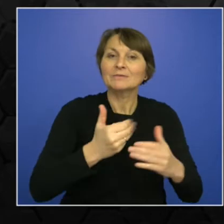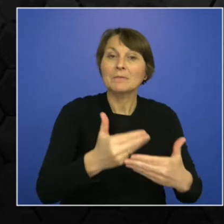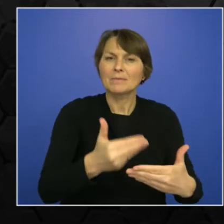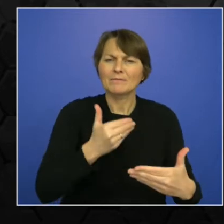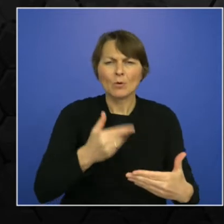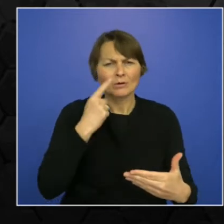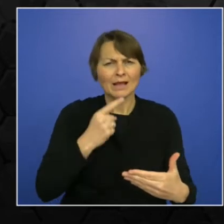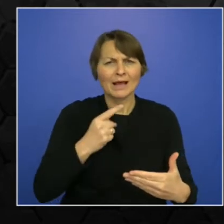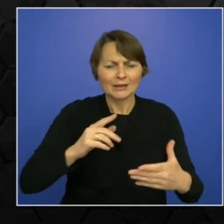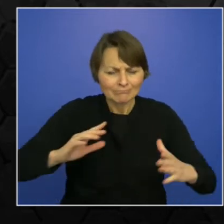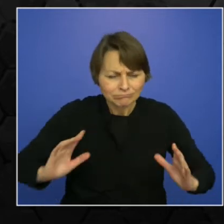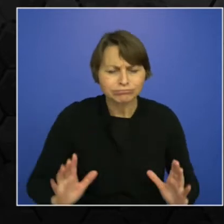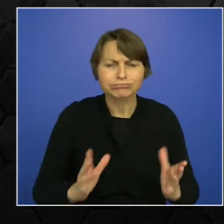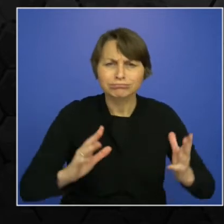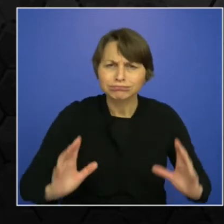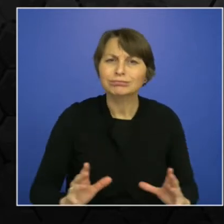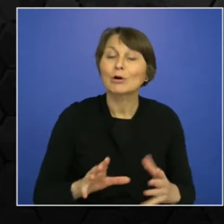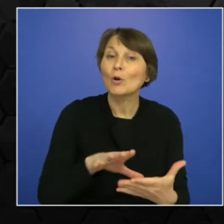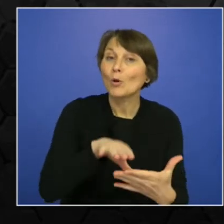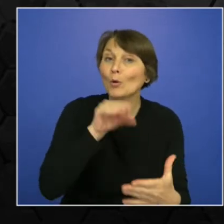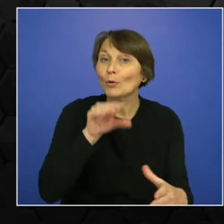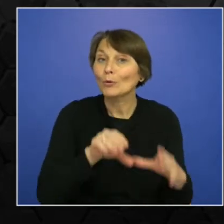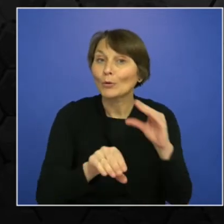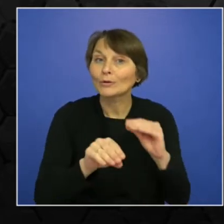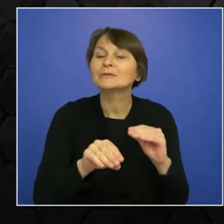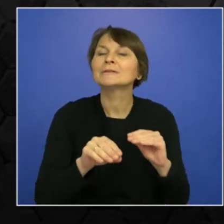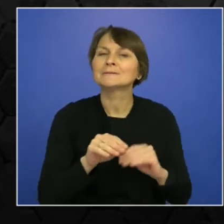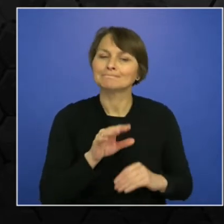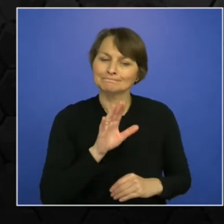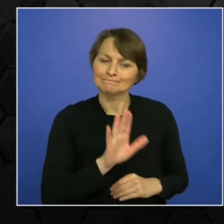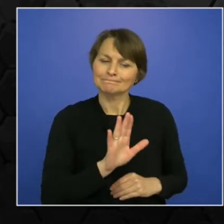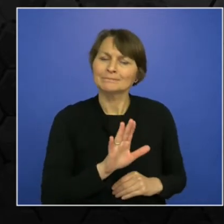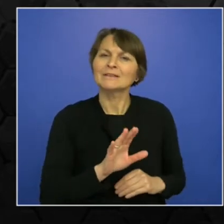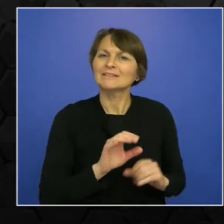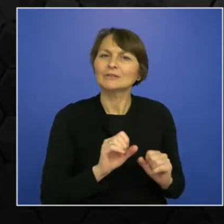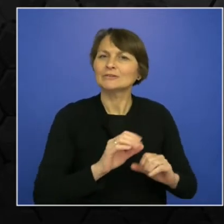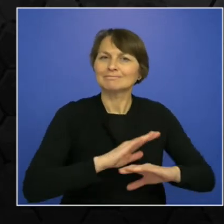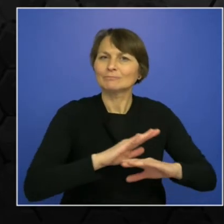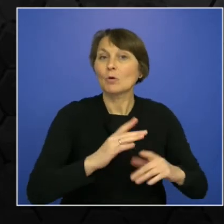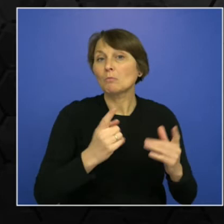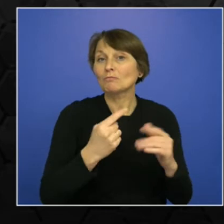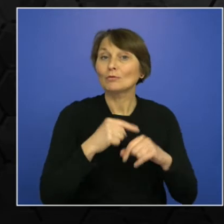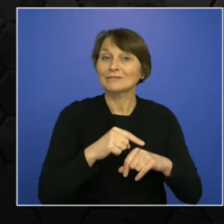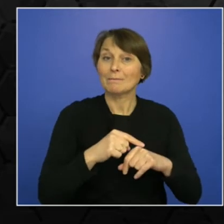learning is learn how to stay in its lane and go to the speed limit.